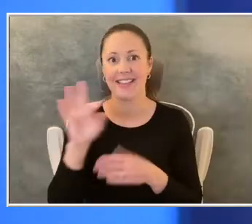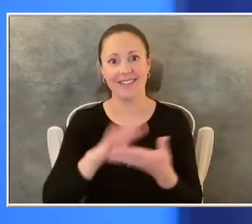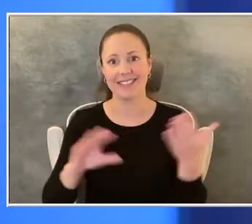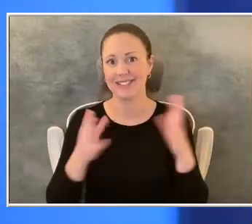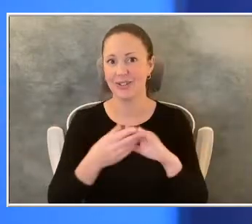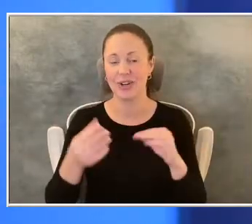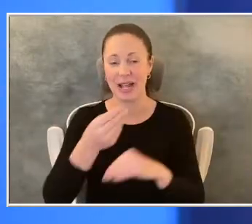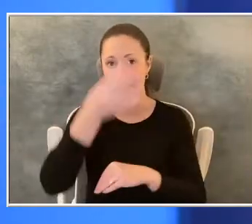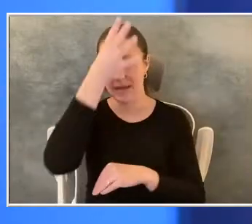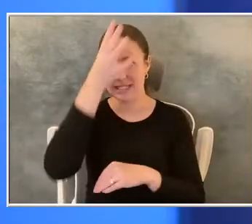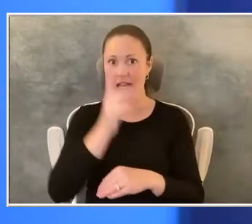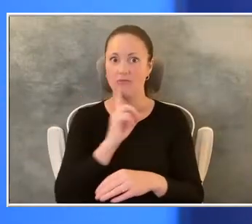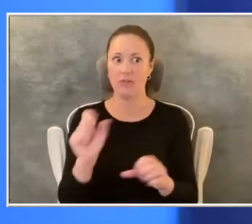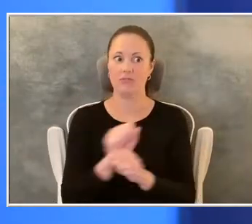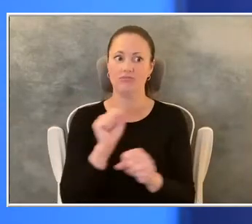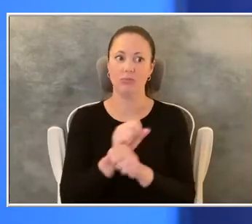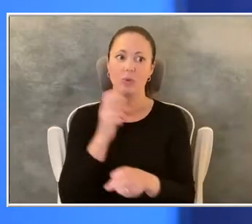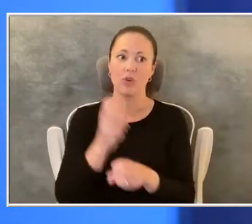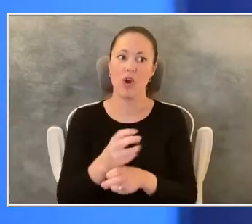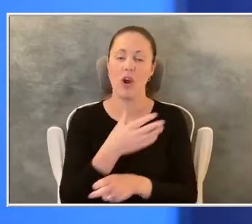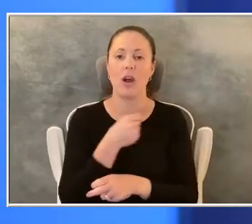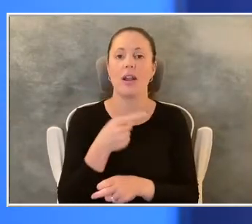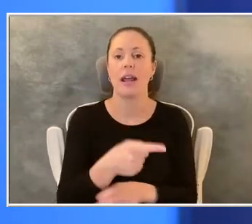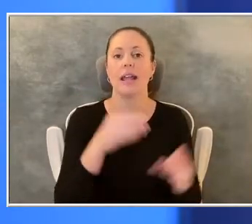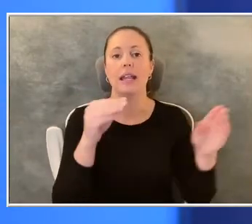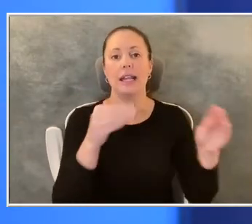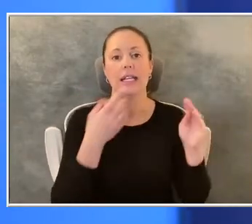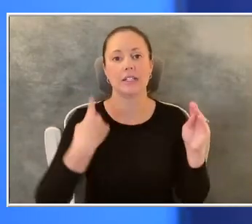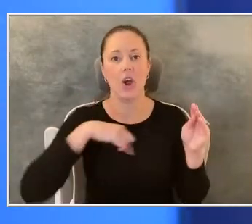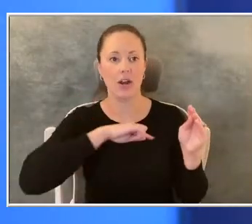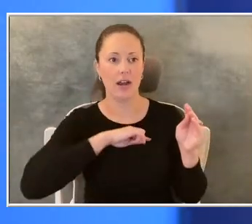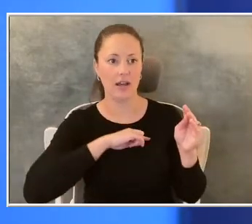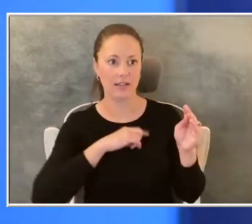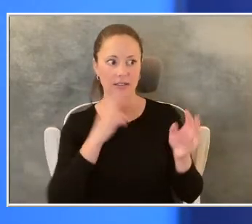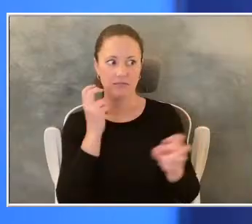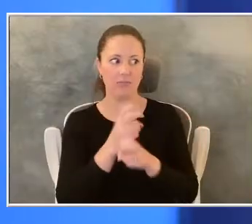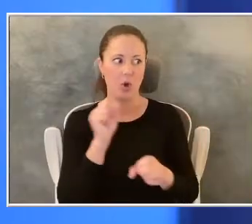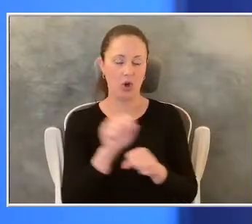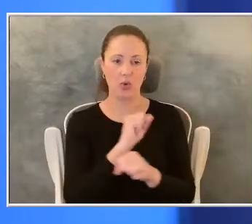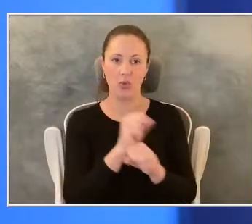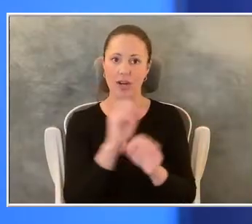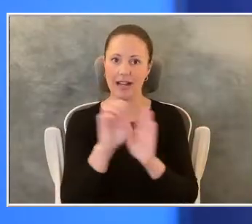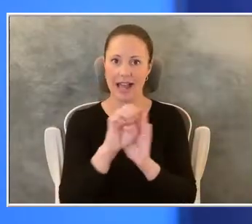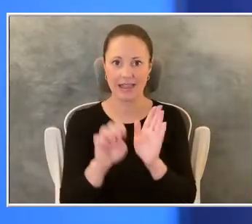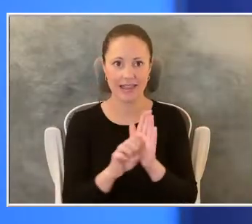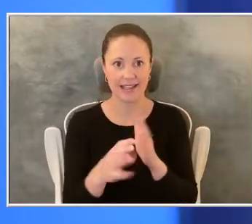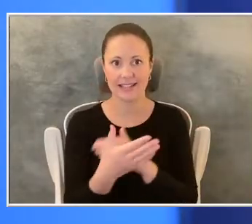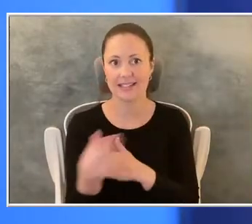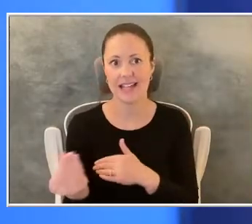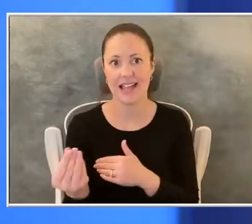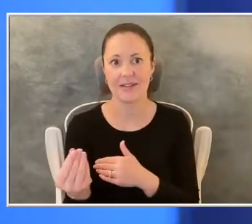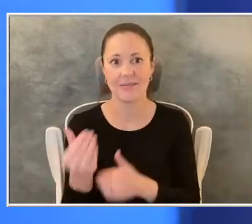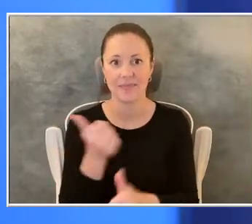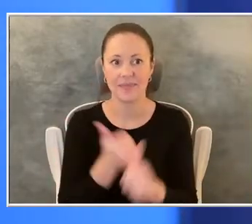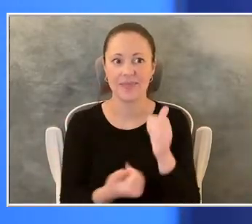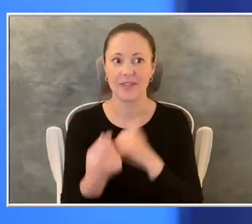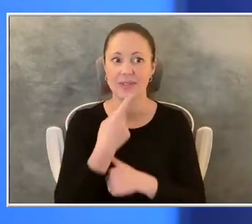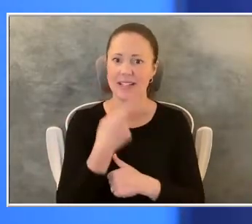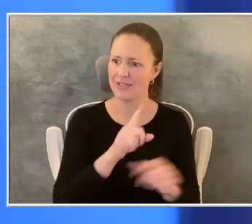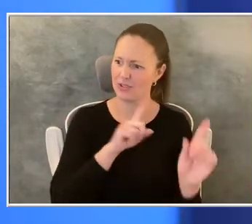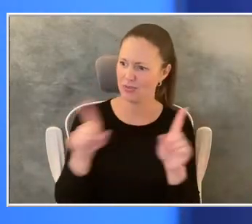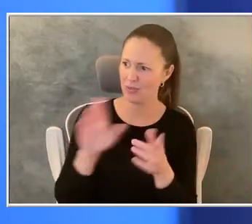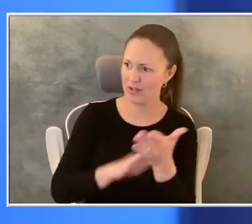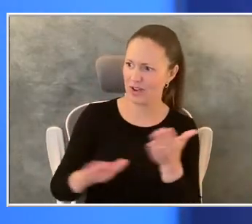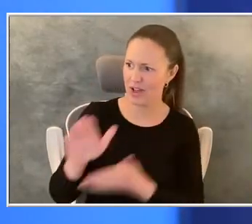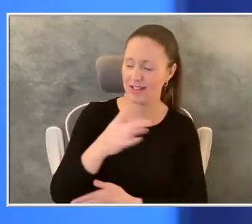hard worker, taught us hard work ethics, and everybody said, "You go to college?" I says, "My dad's